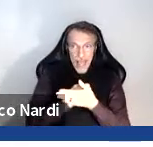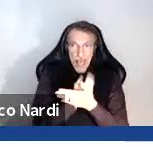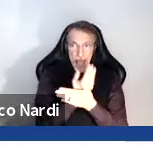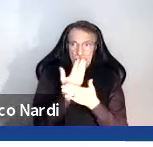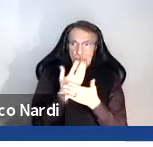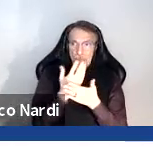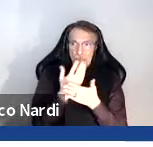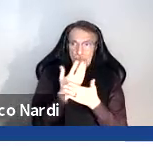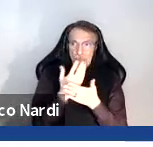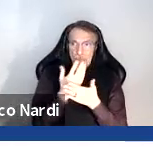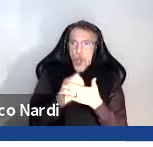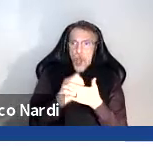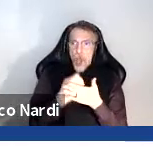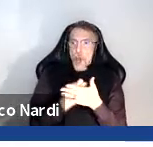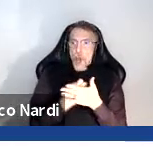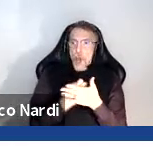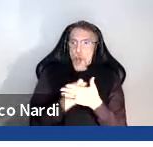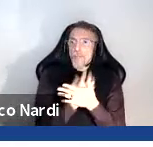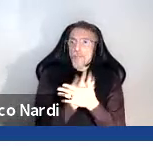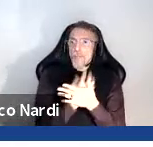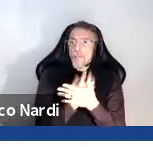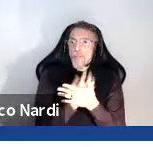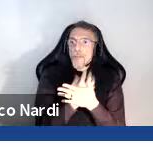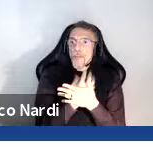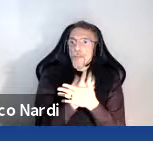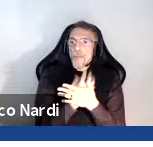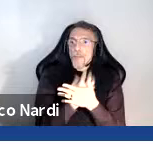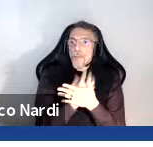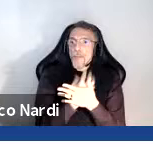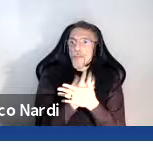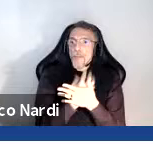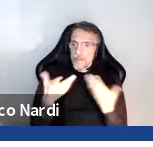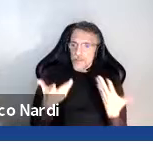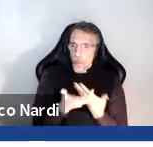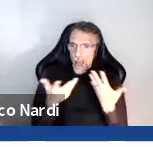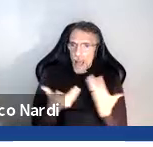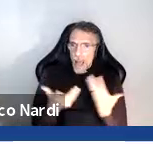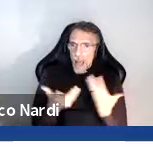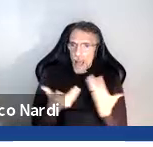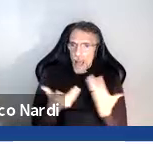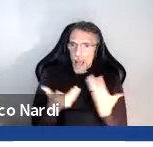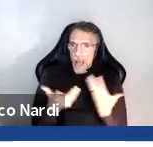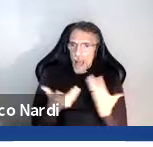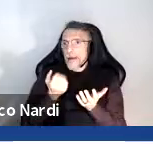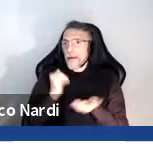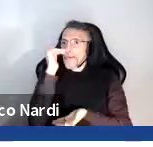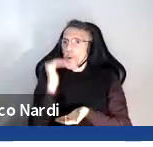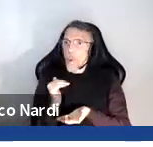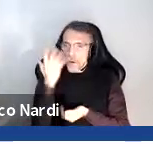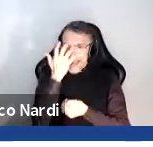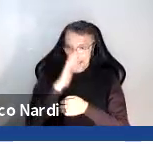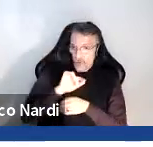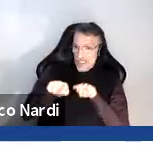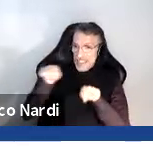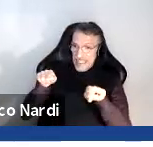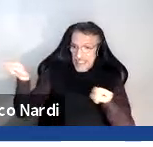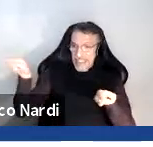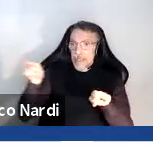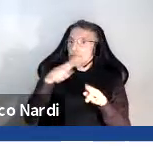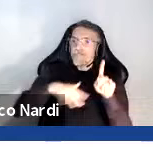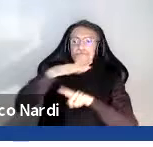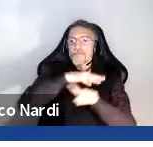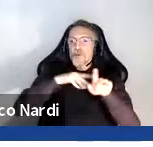markets, especially though in low-income countries, is socially unsustainable. And it is socially